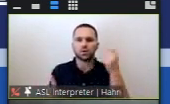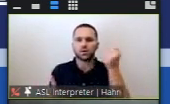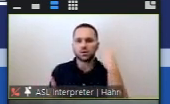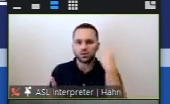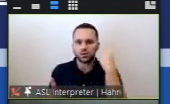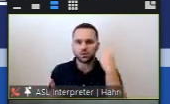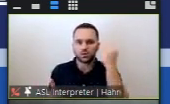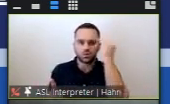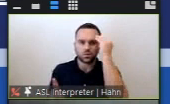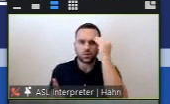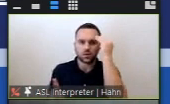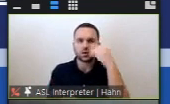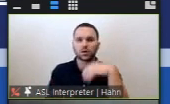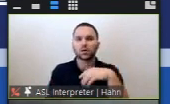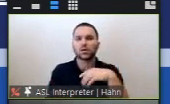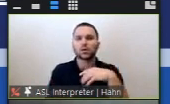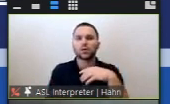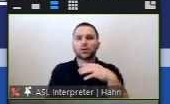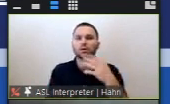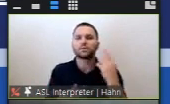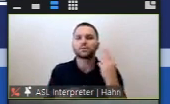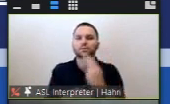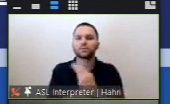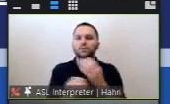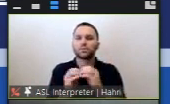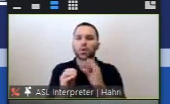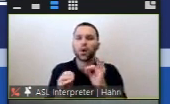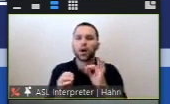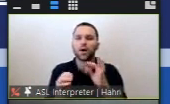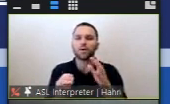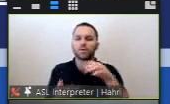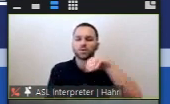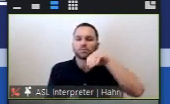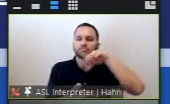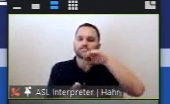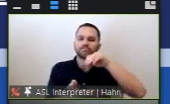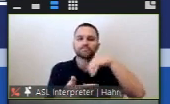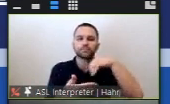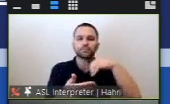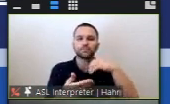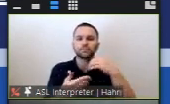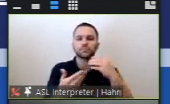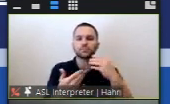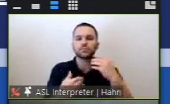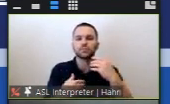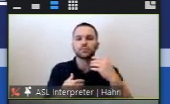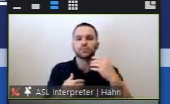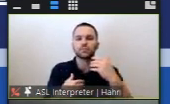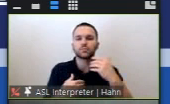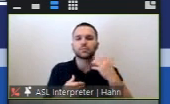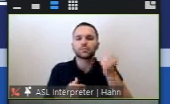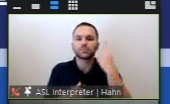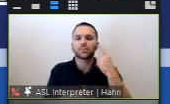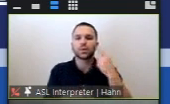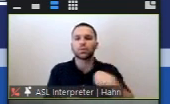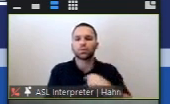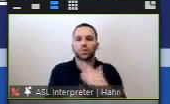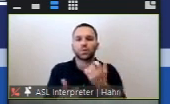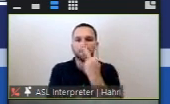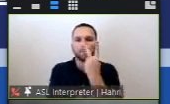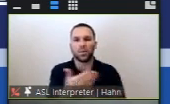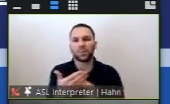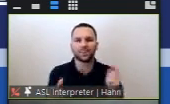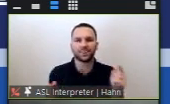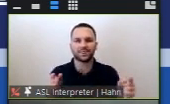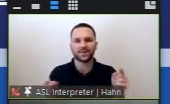is that snapshot, that less precise look at the data. But ultimately, we really want both. We want that